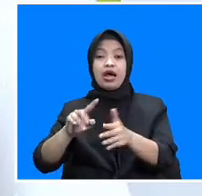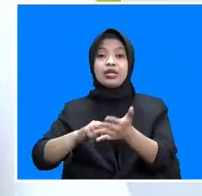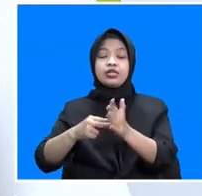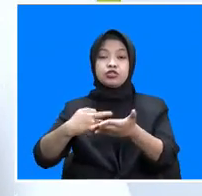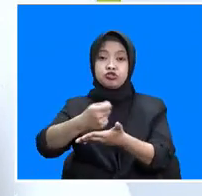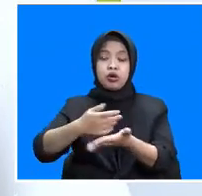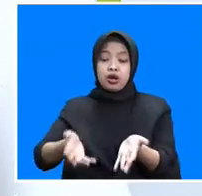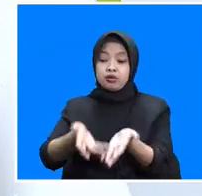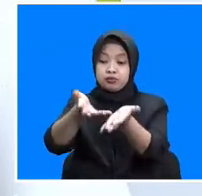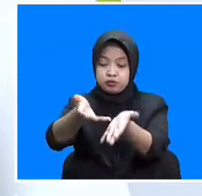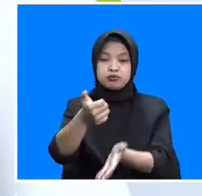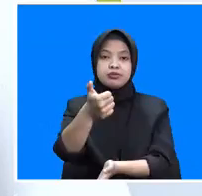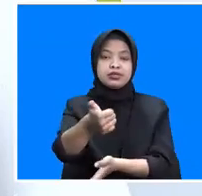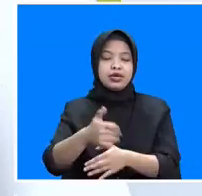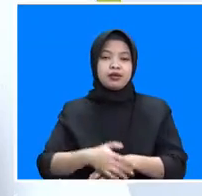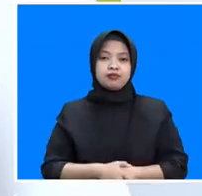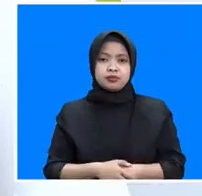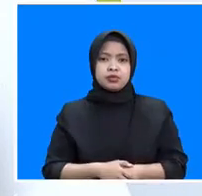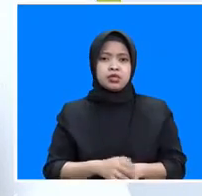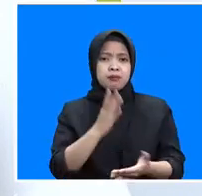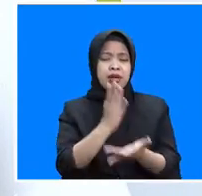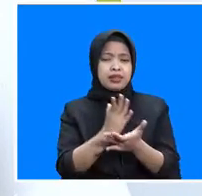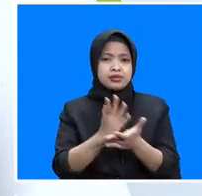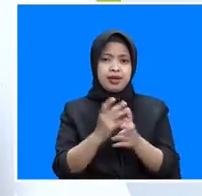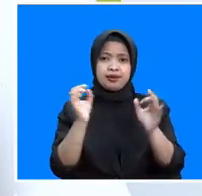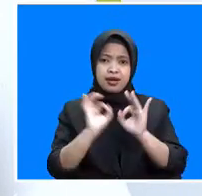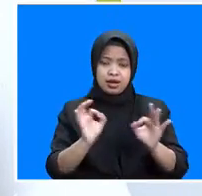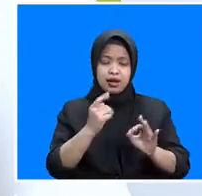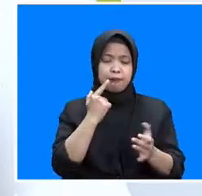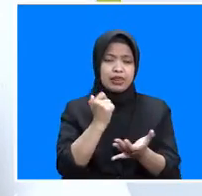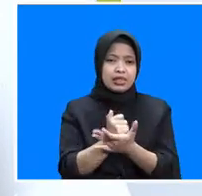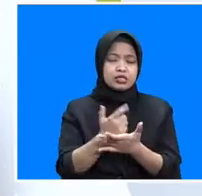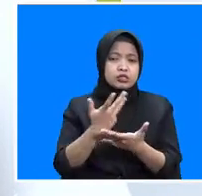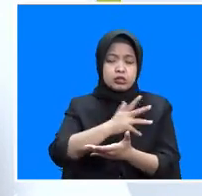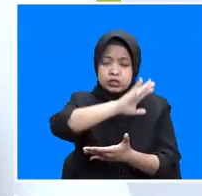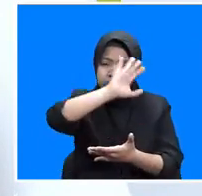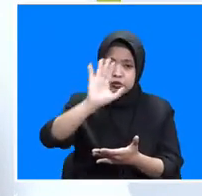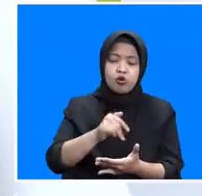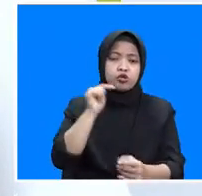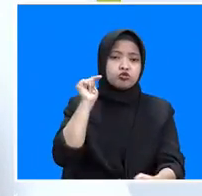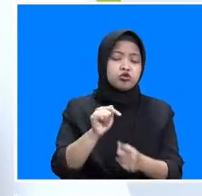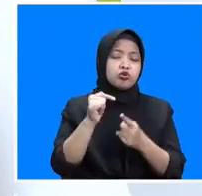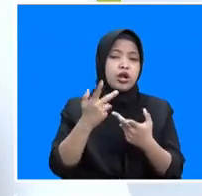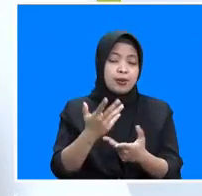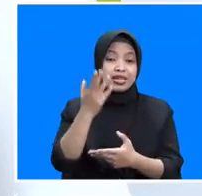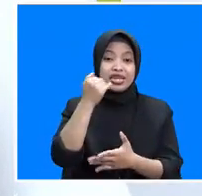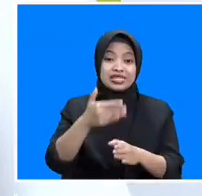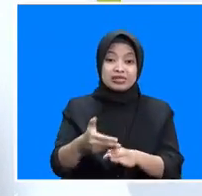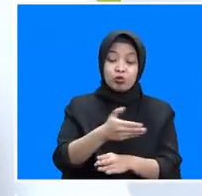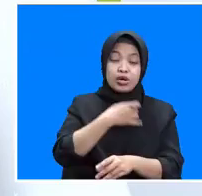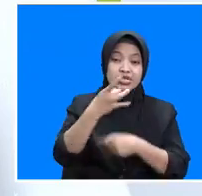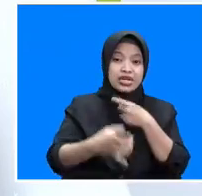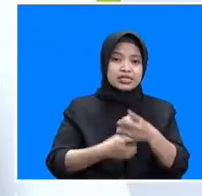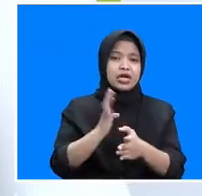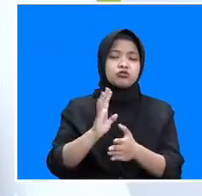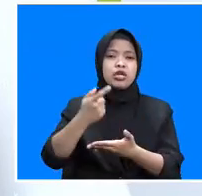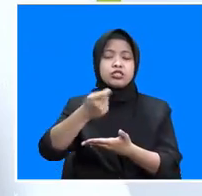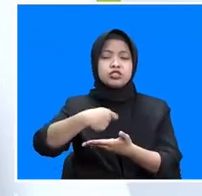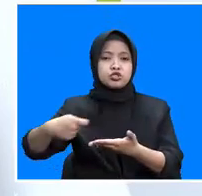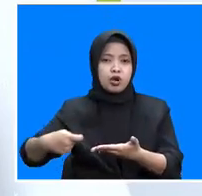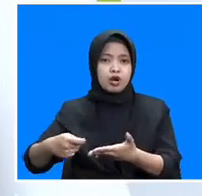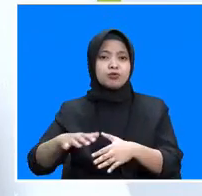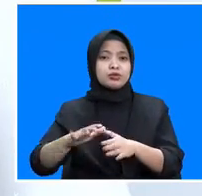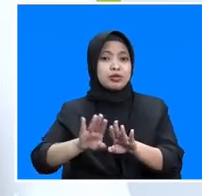you're a student. And that is all done with the purpose of what I said earlier, which is to keep schools open